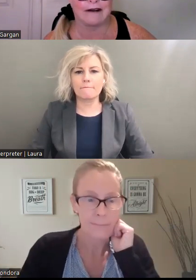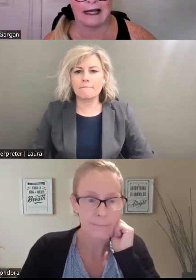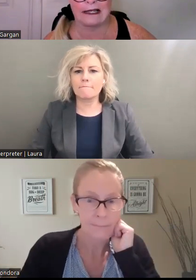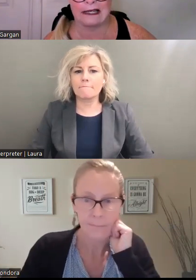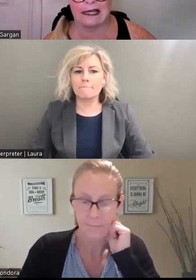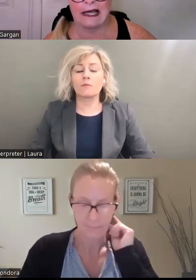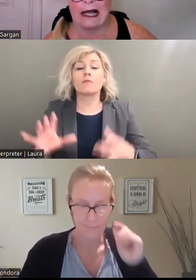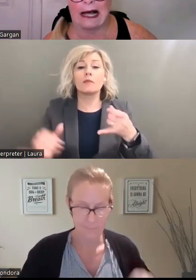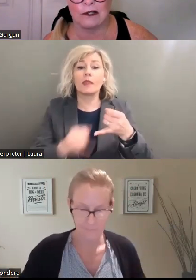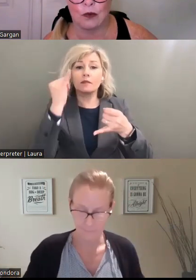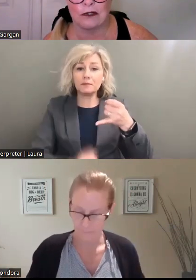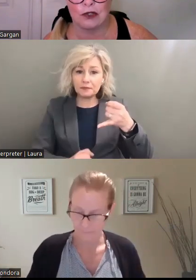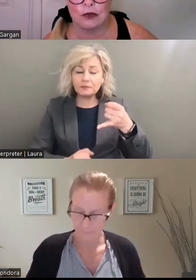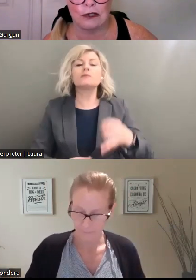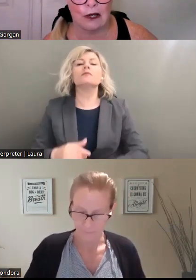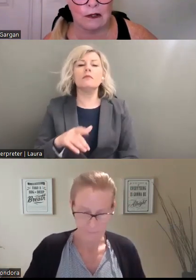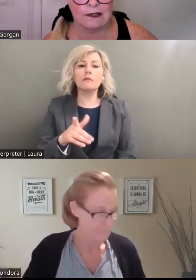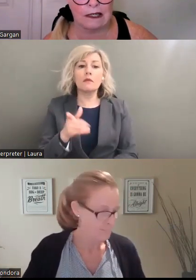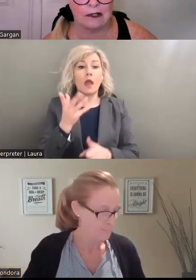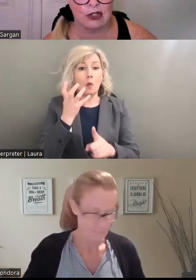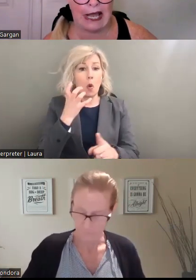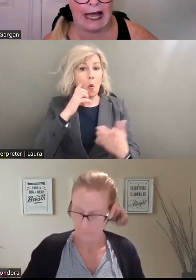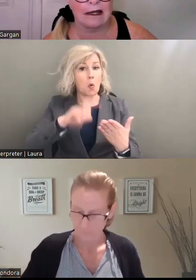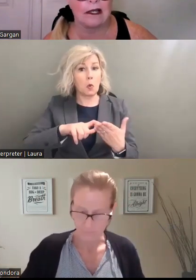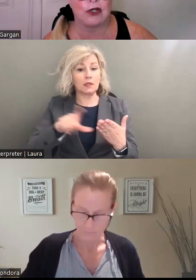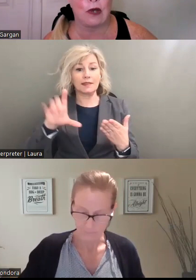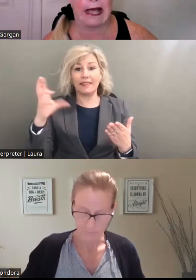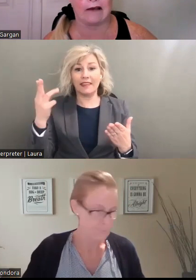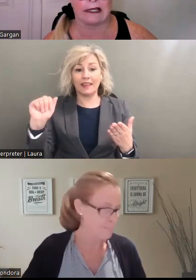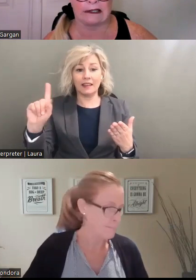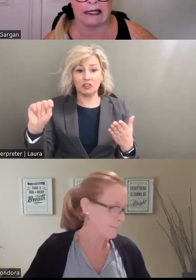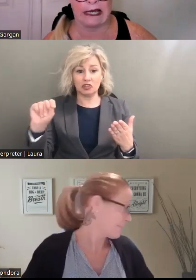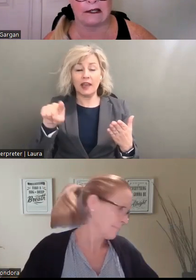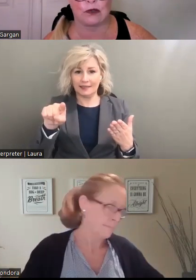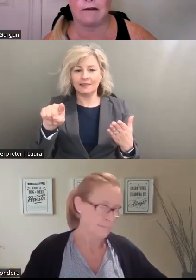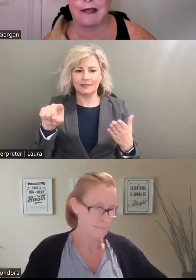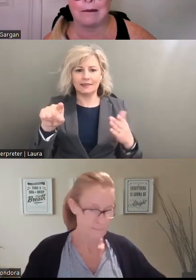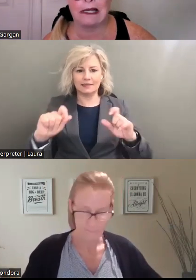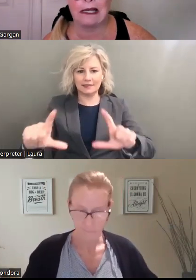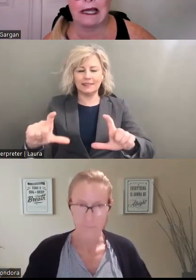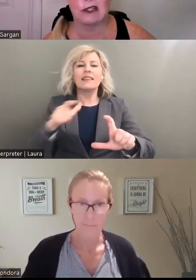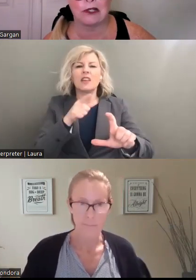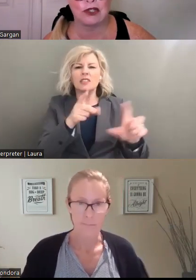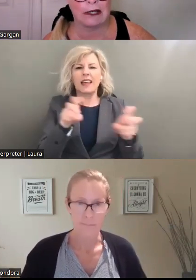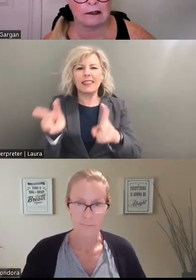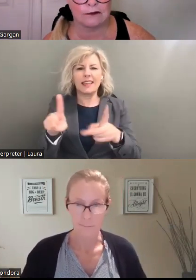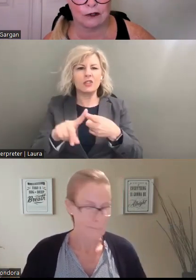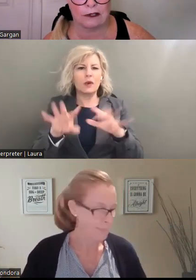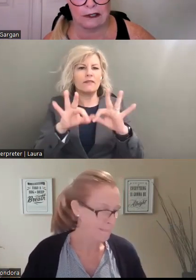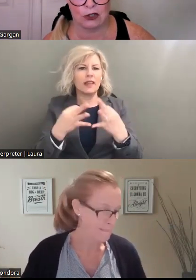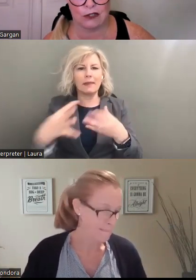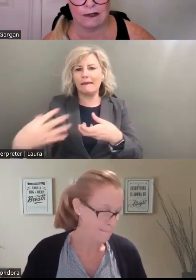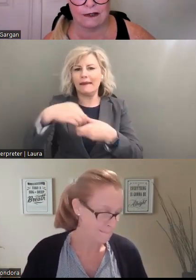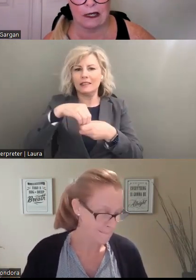And finally, I do want you to notice that in the chat, you have a link to a family engagement checklist